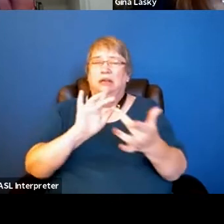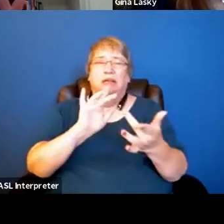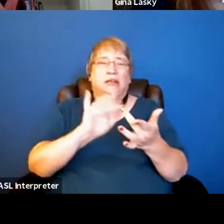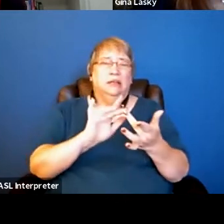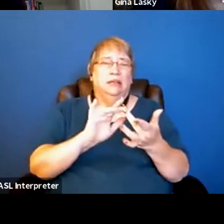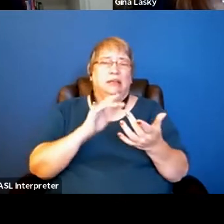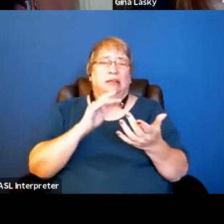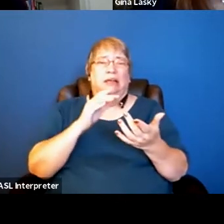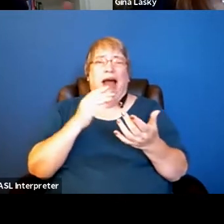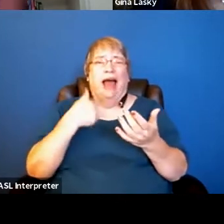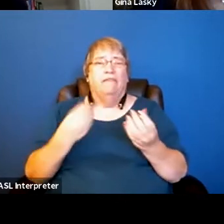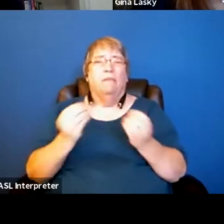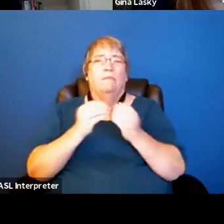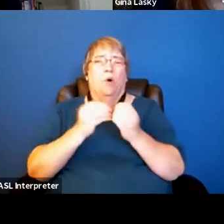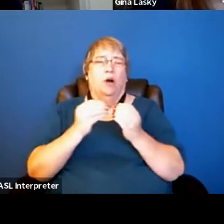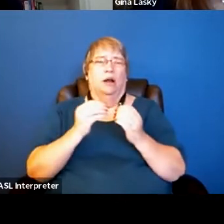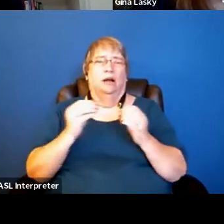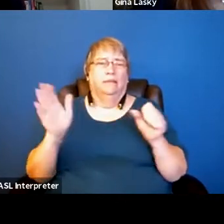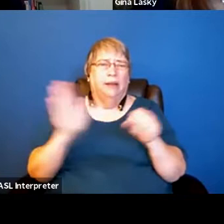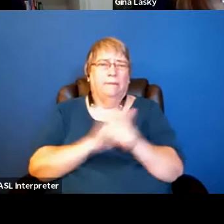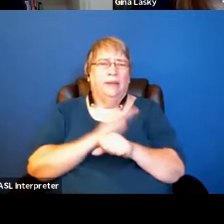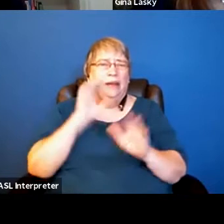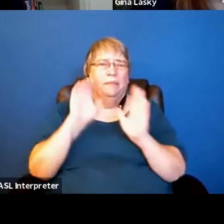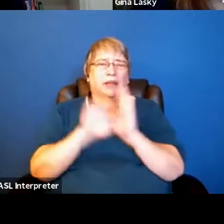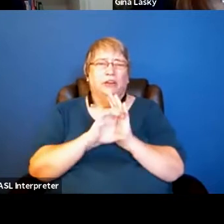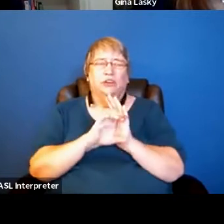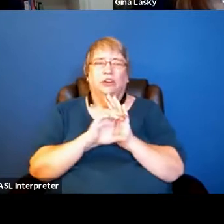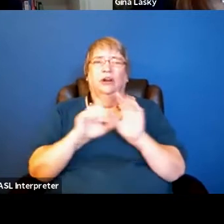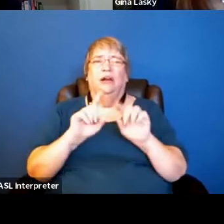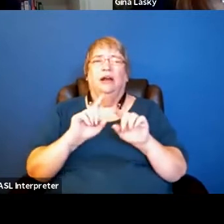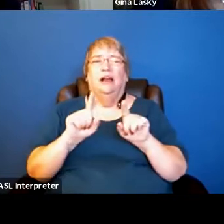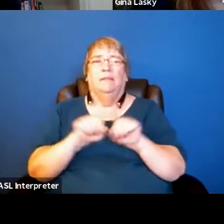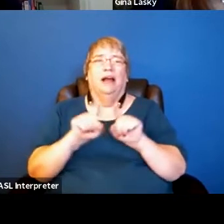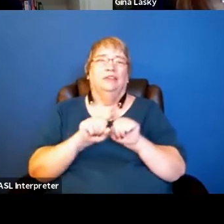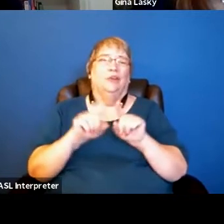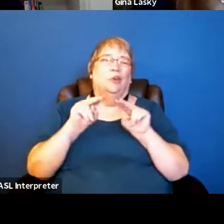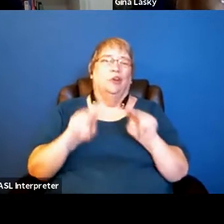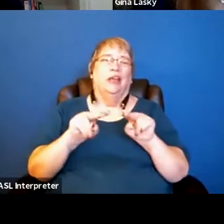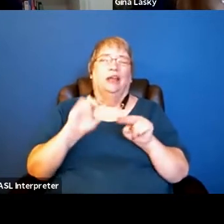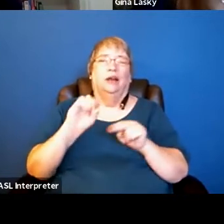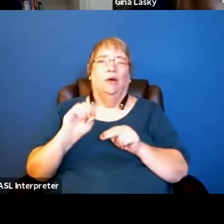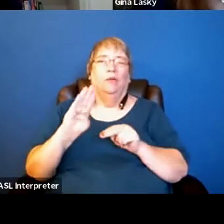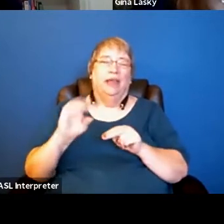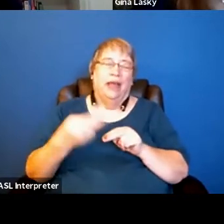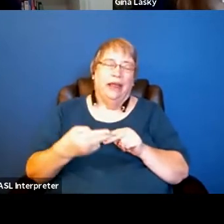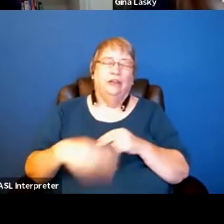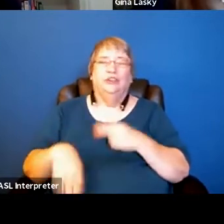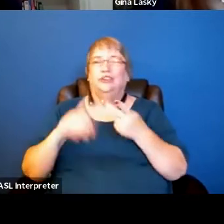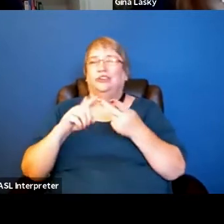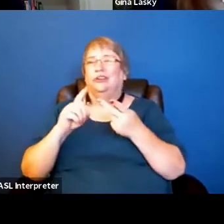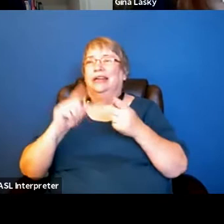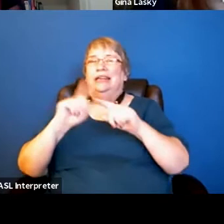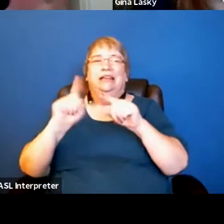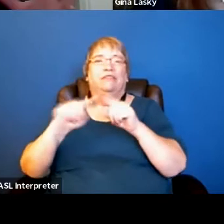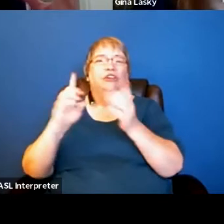make a more complete picture by also looking at OBH Ladder's database, as well as the CDPHE Health Services Directory